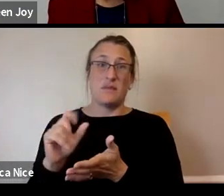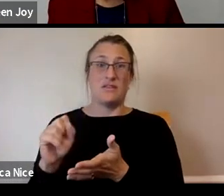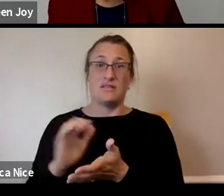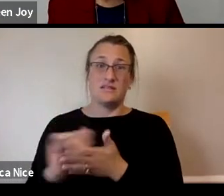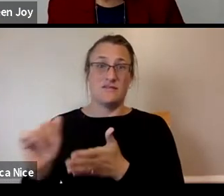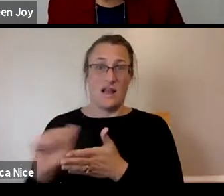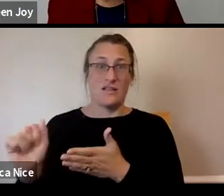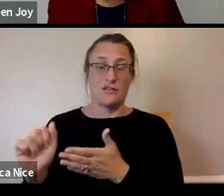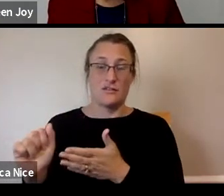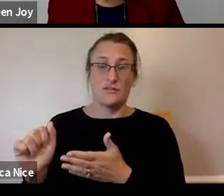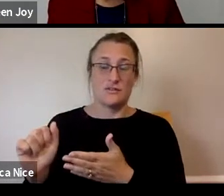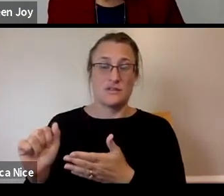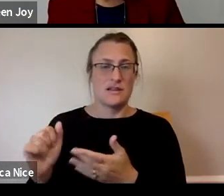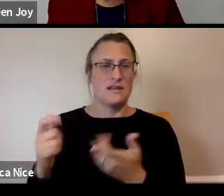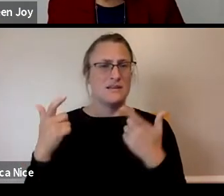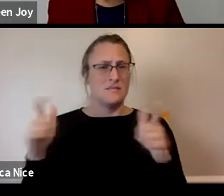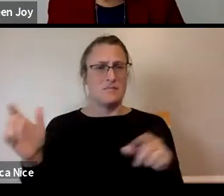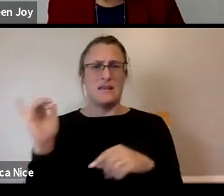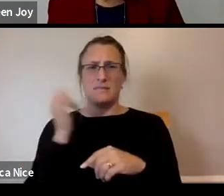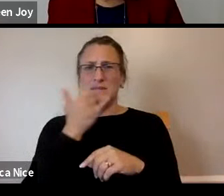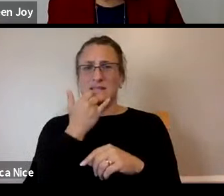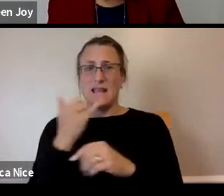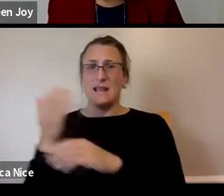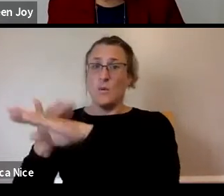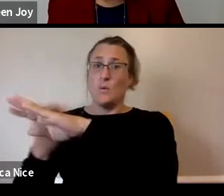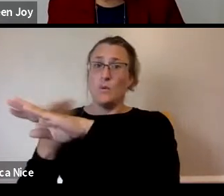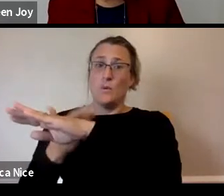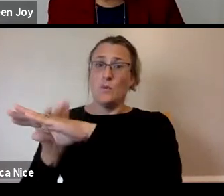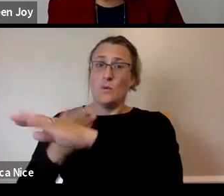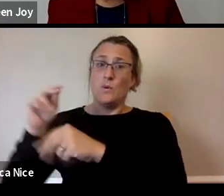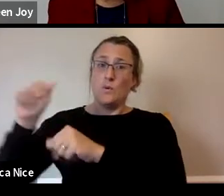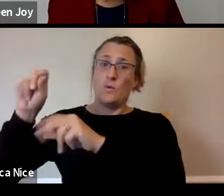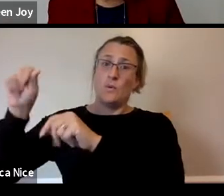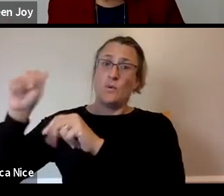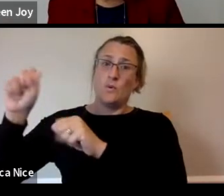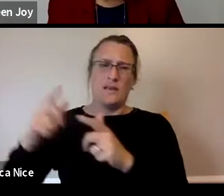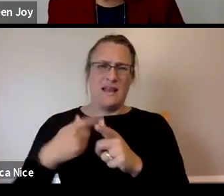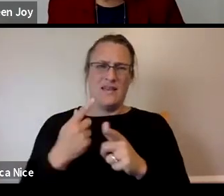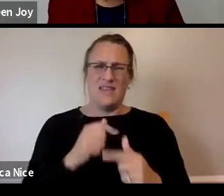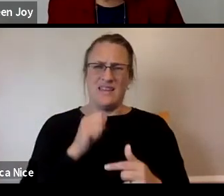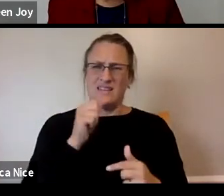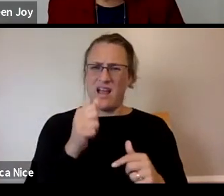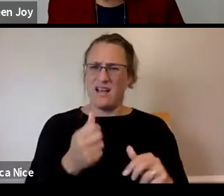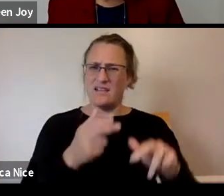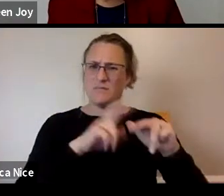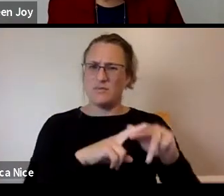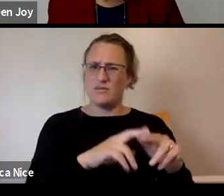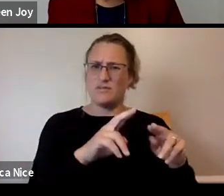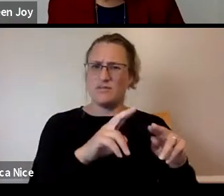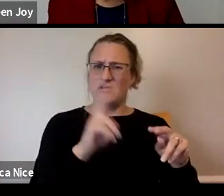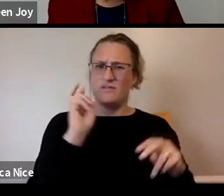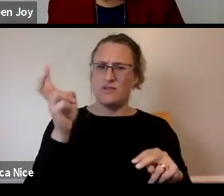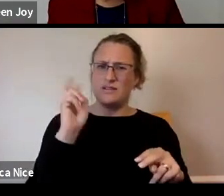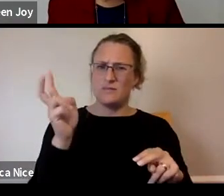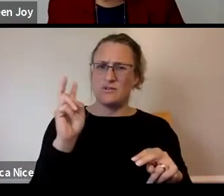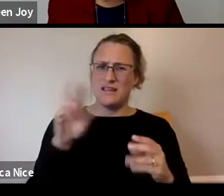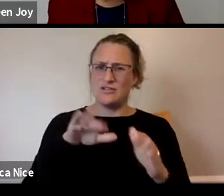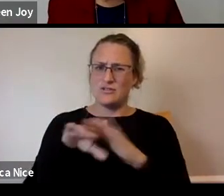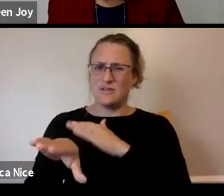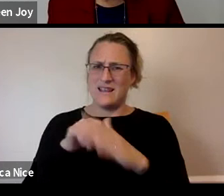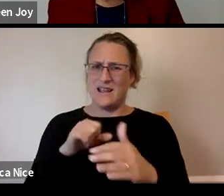big mistake to spend all of that money improving that airport and not improve the transportation facilities to get in and out of